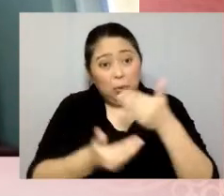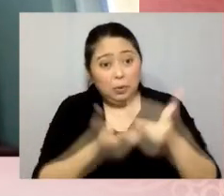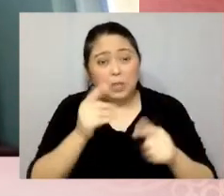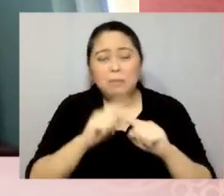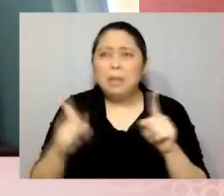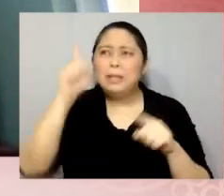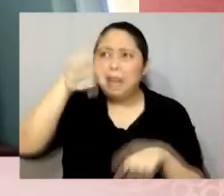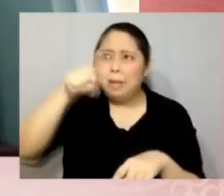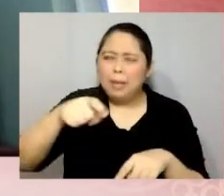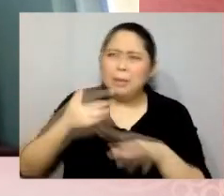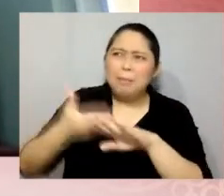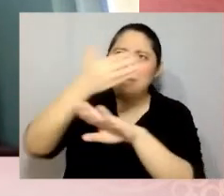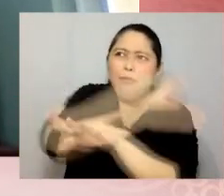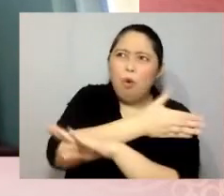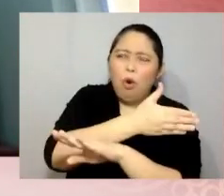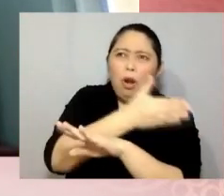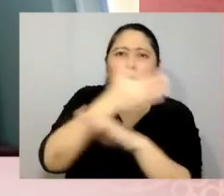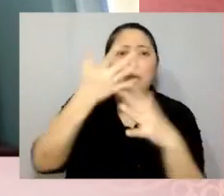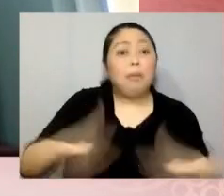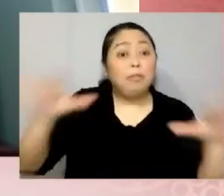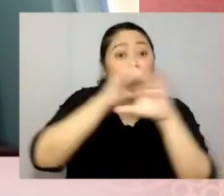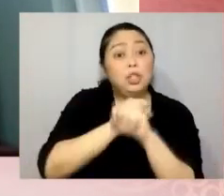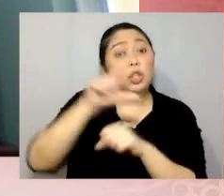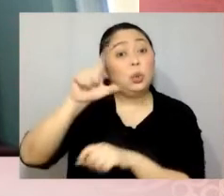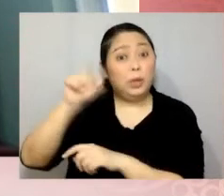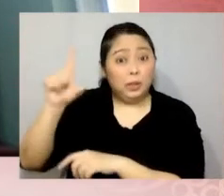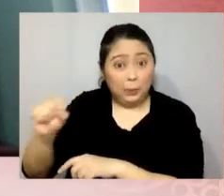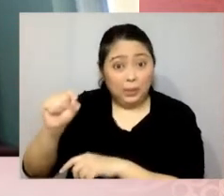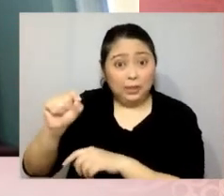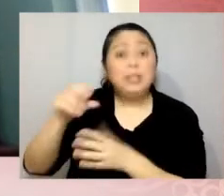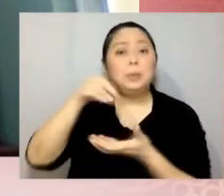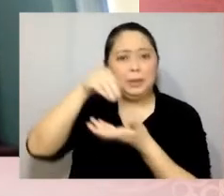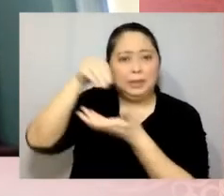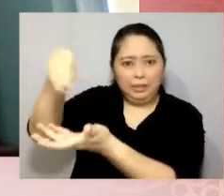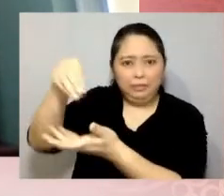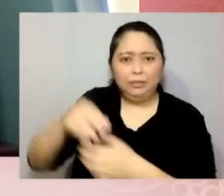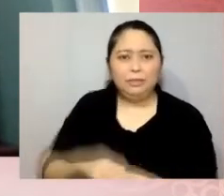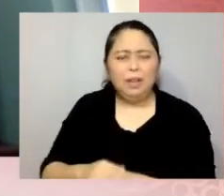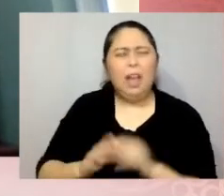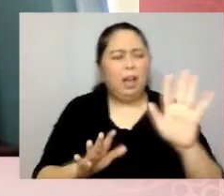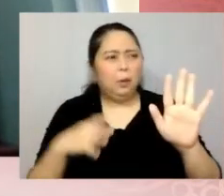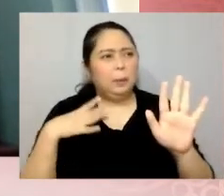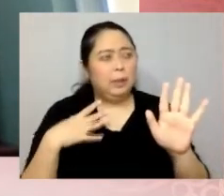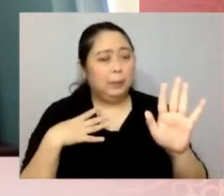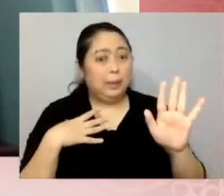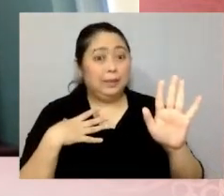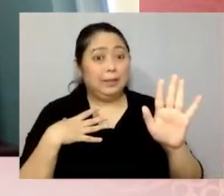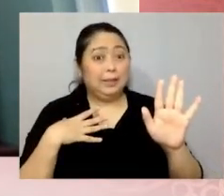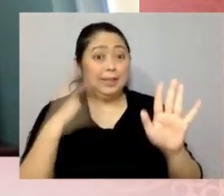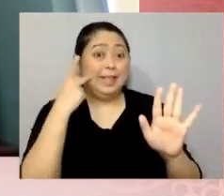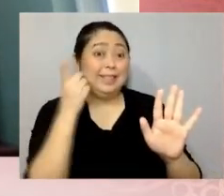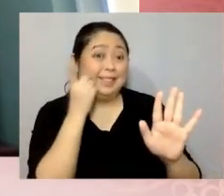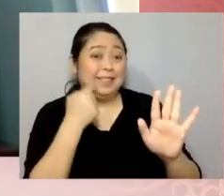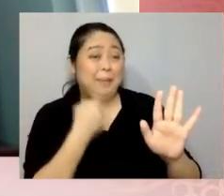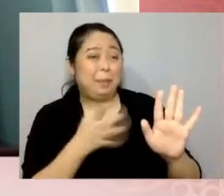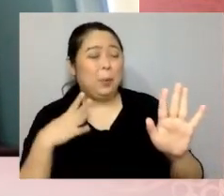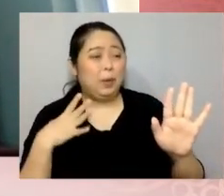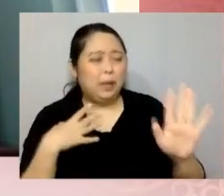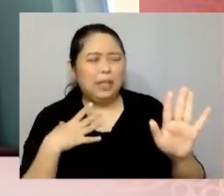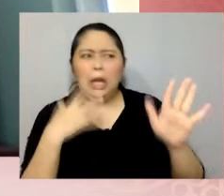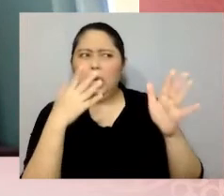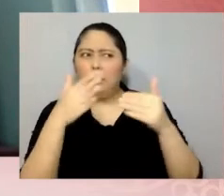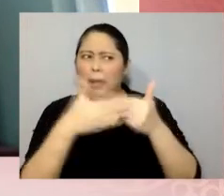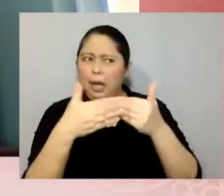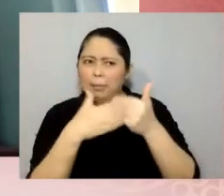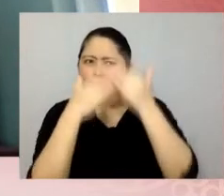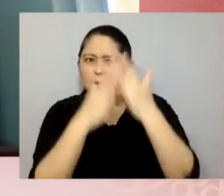towards before the end of the year, it might be released also. So, yun po ang... Okay, so very quickly, we are ending the